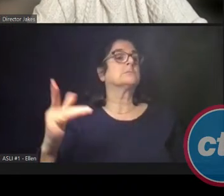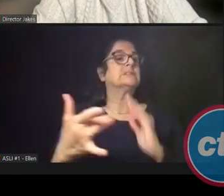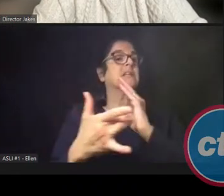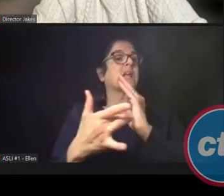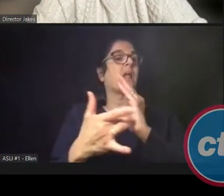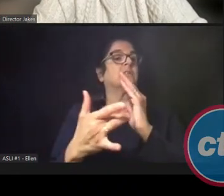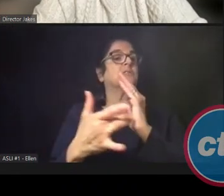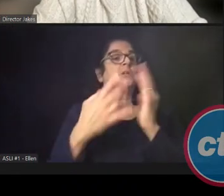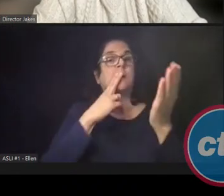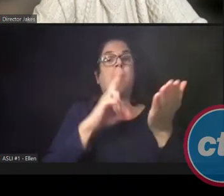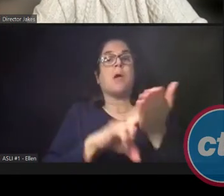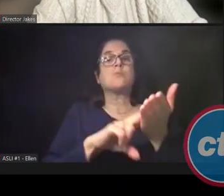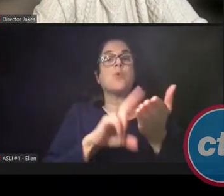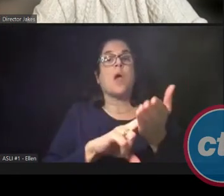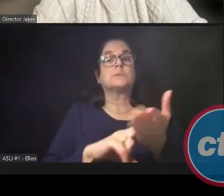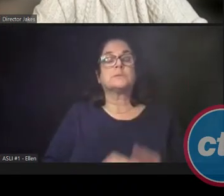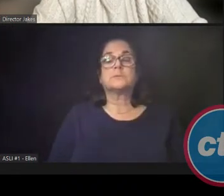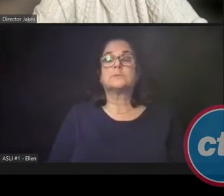contracts.